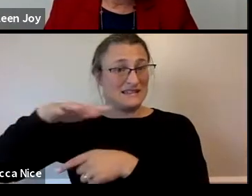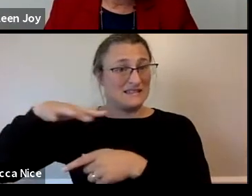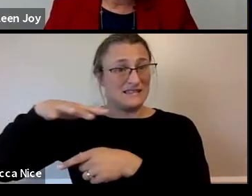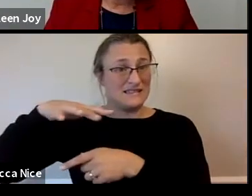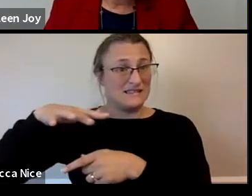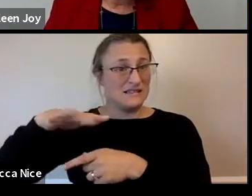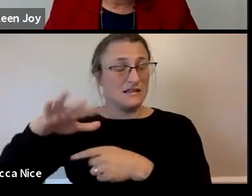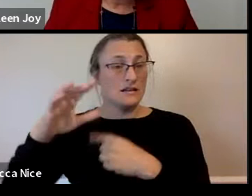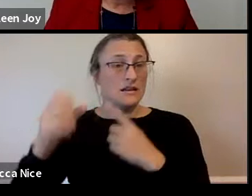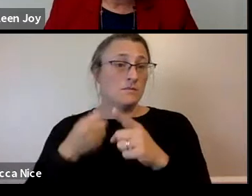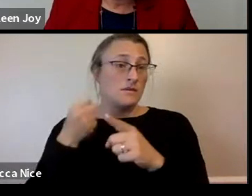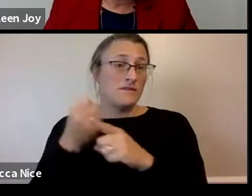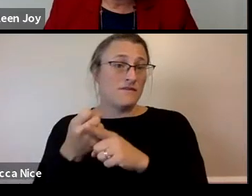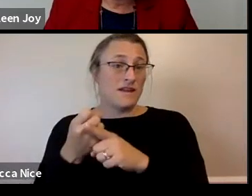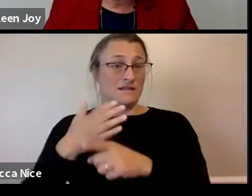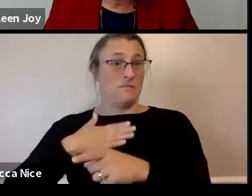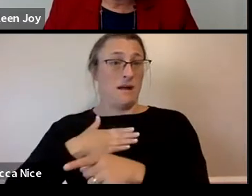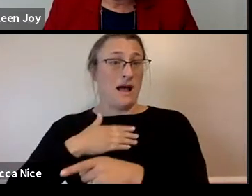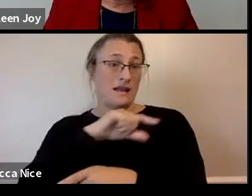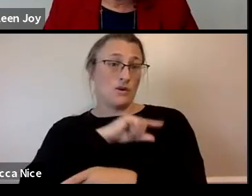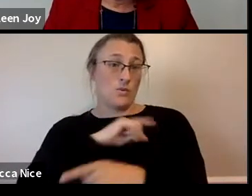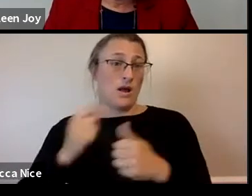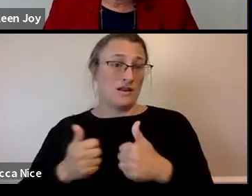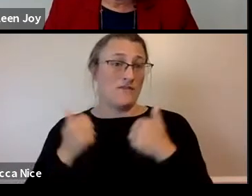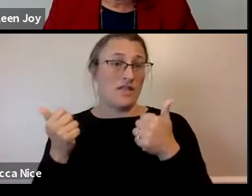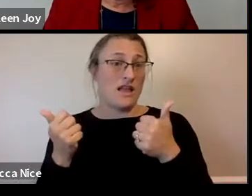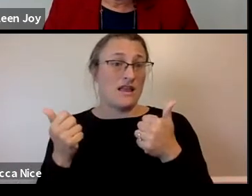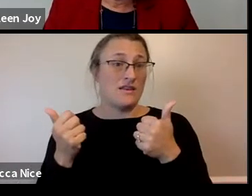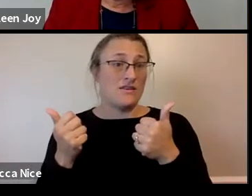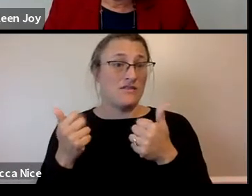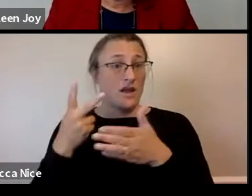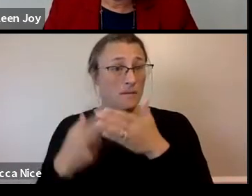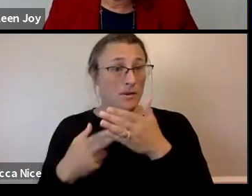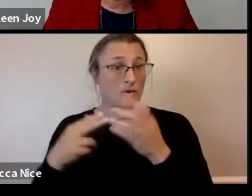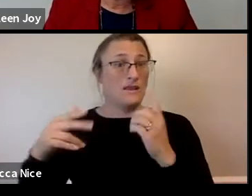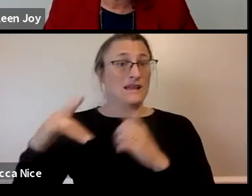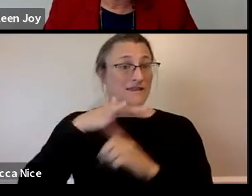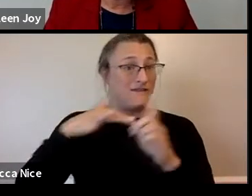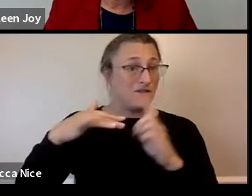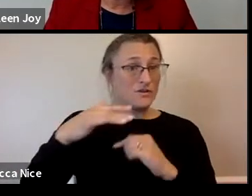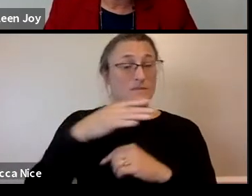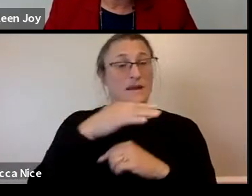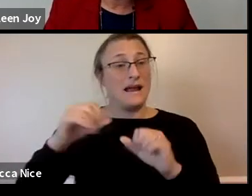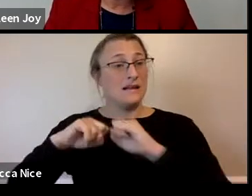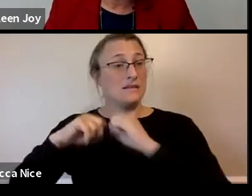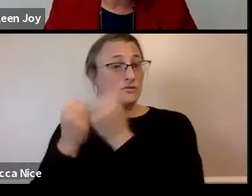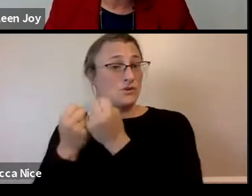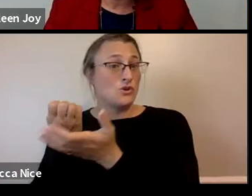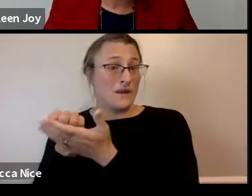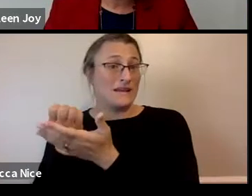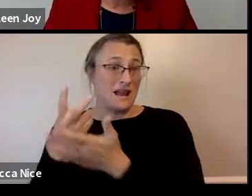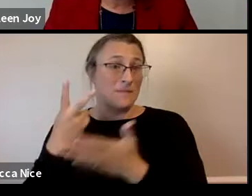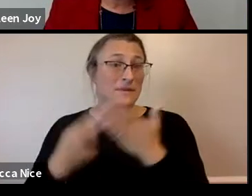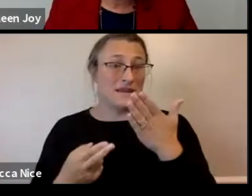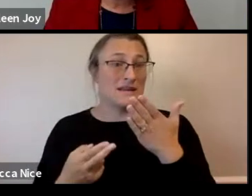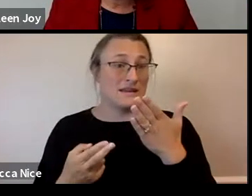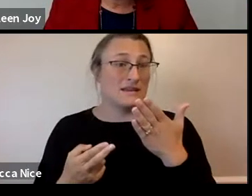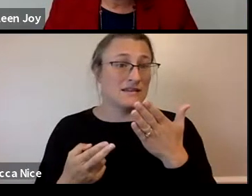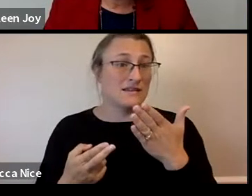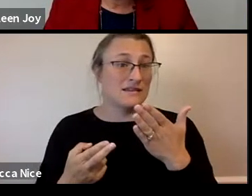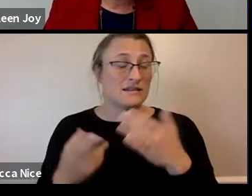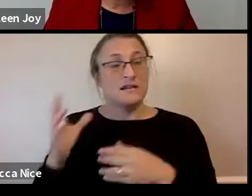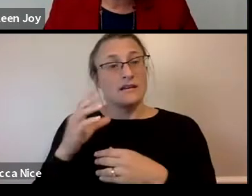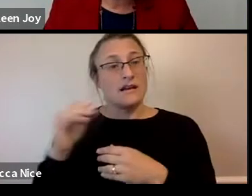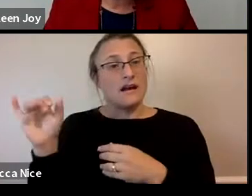actually affect my quality of life, both in terms of environmental and socioeconomic impacts. And I also, and my use